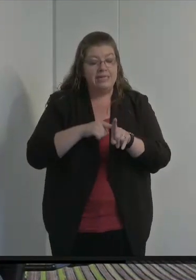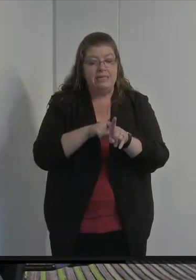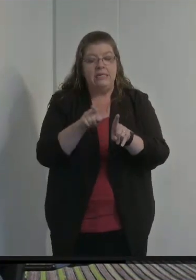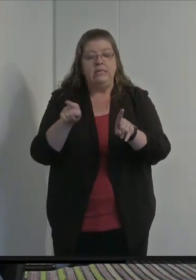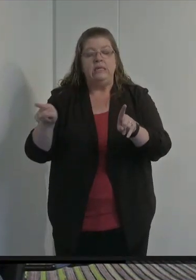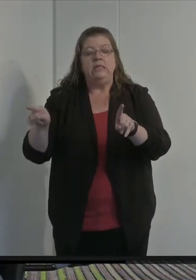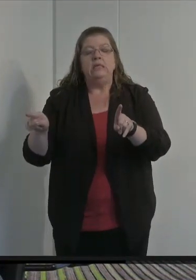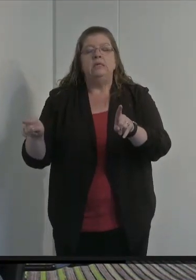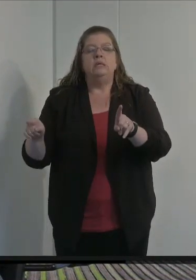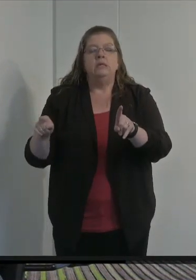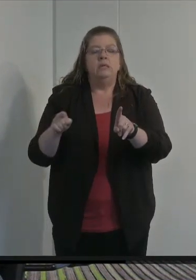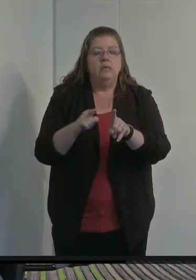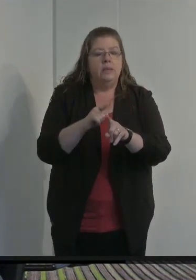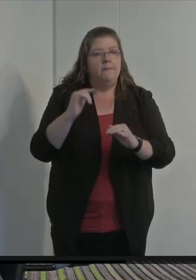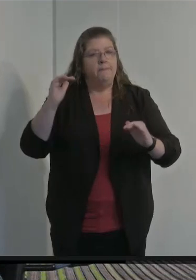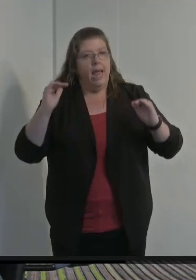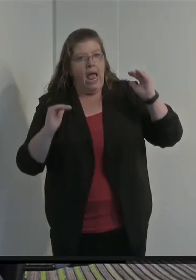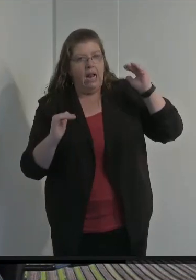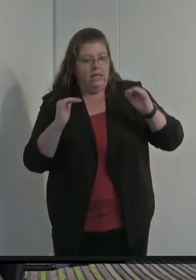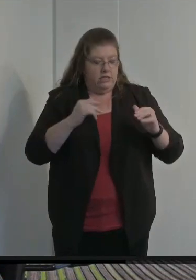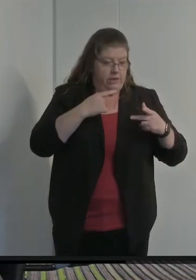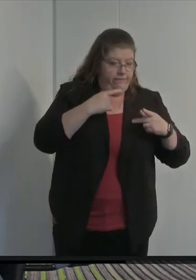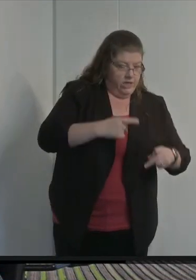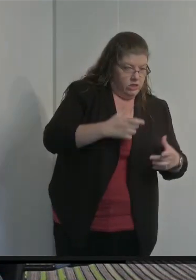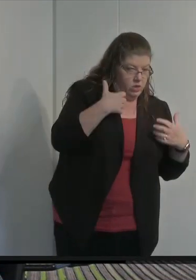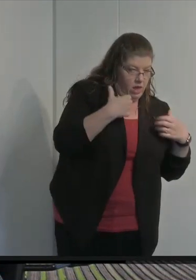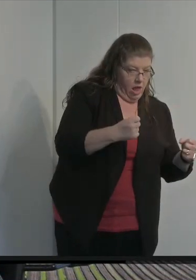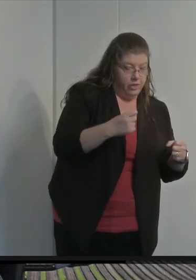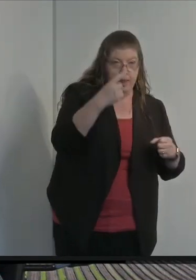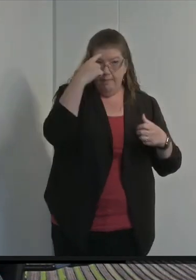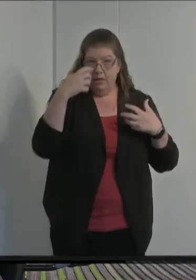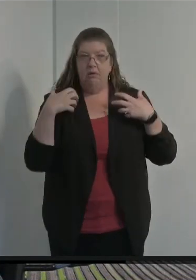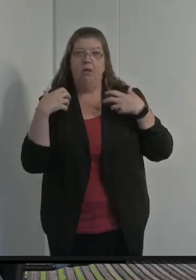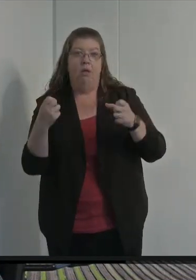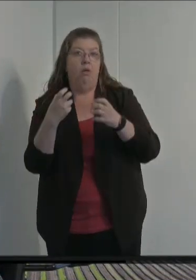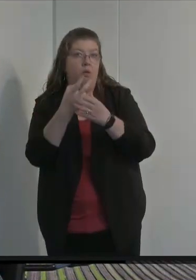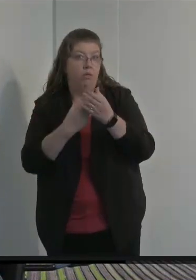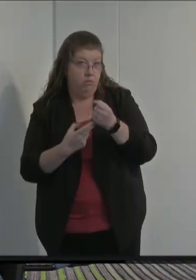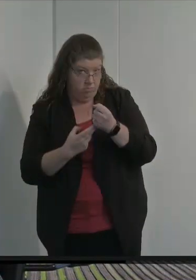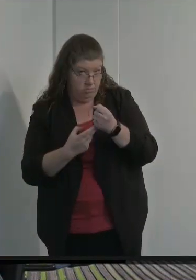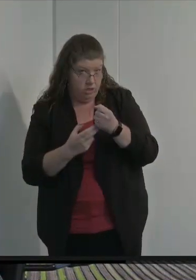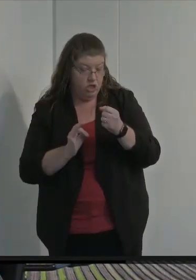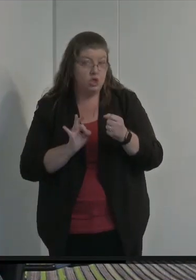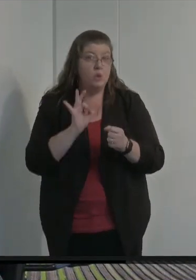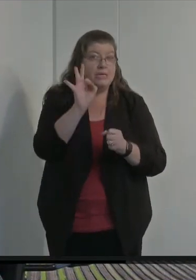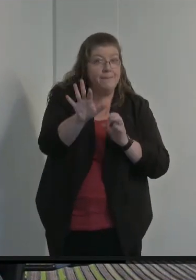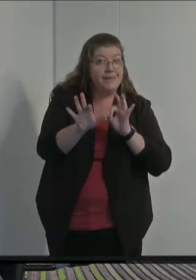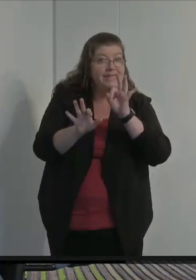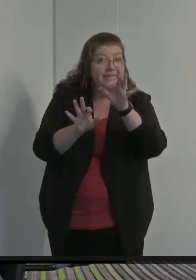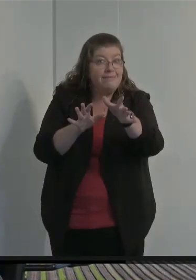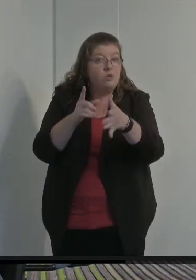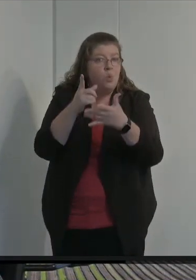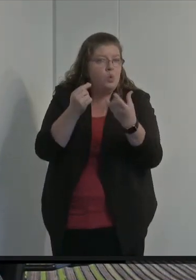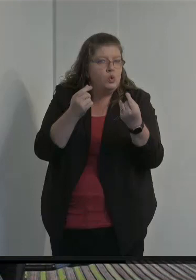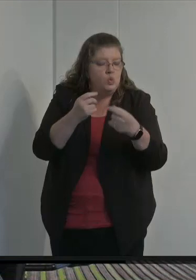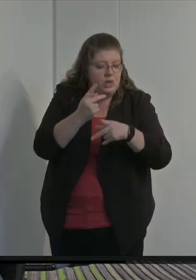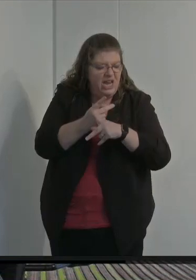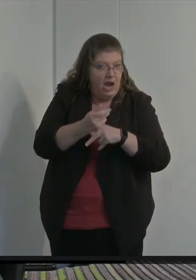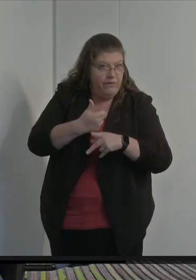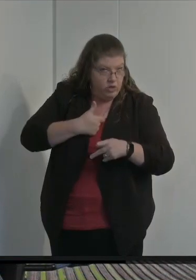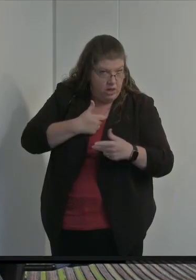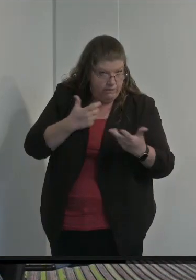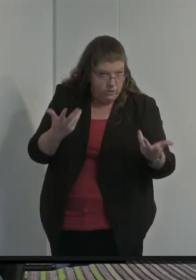ways to balance our mental and our physical health. Some tips for things we can do to take care of